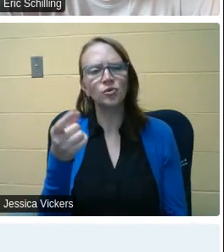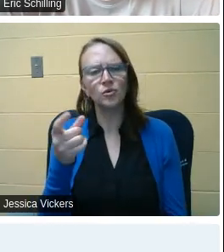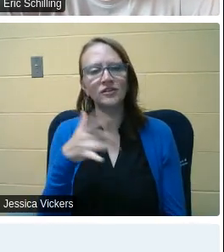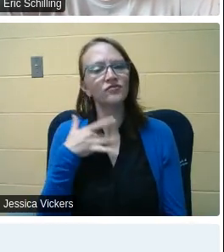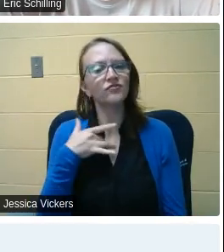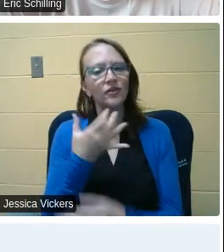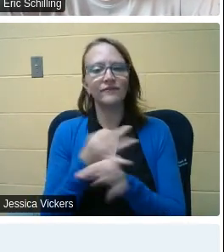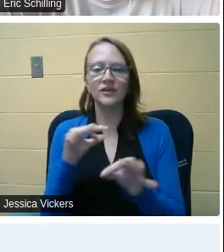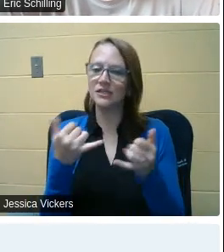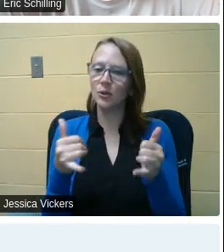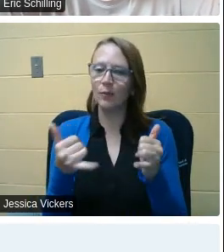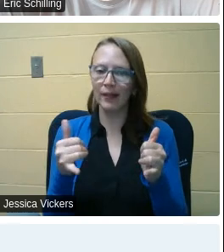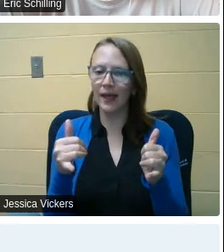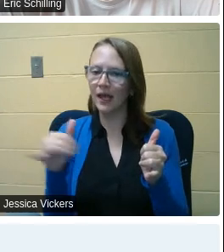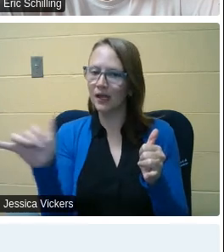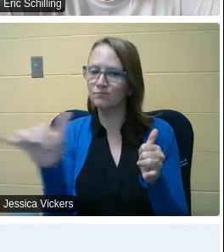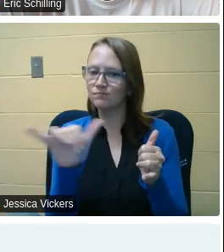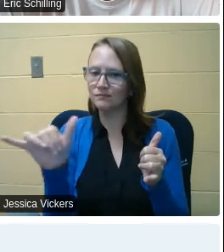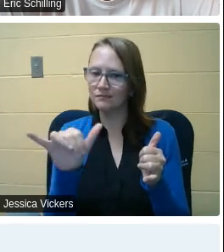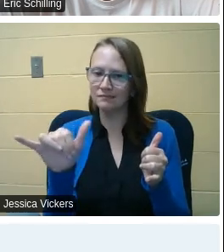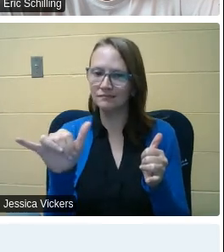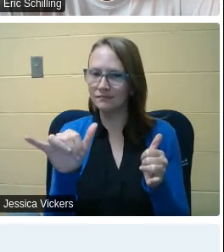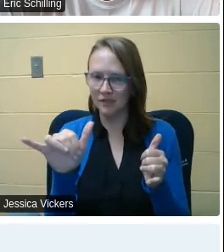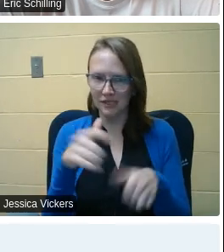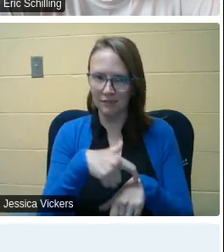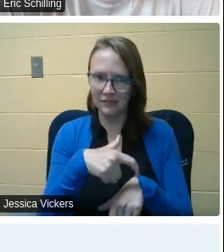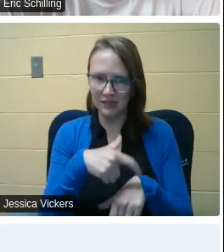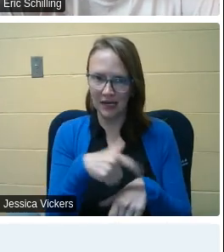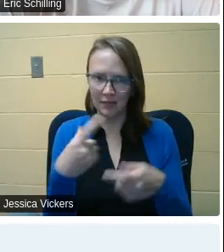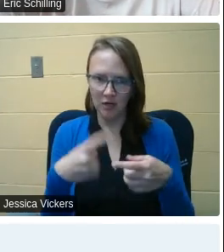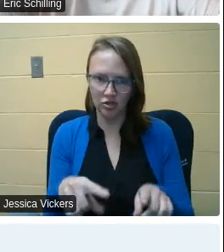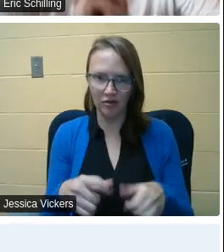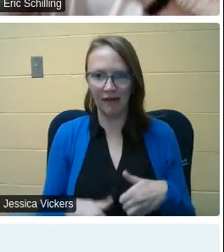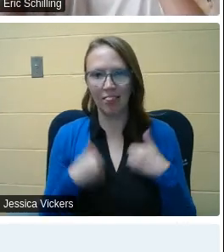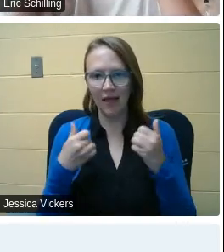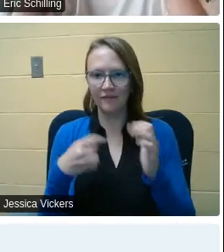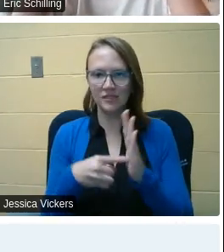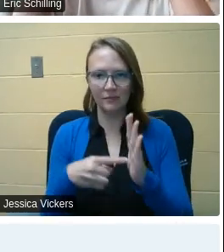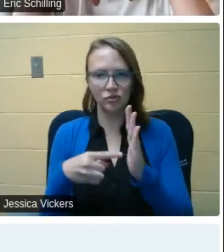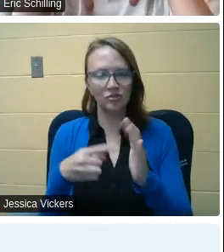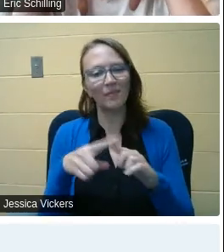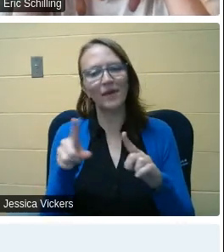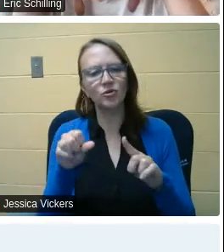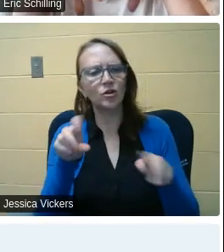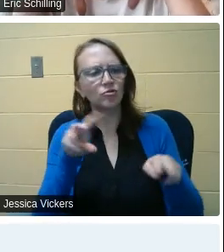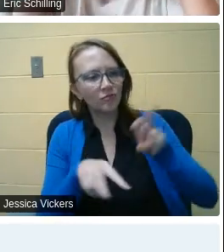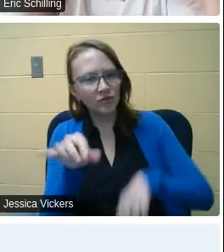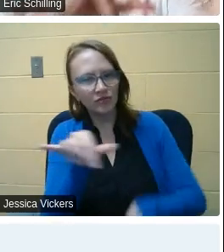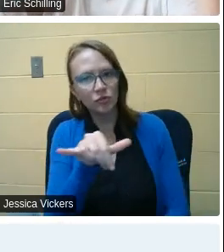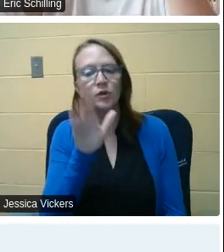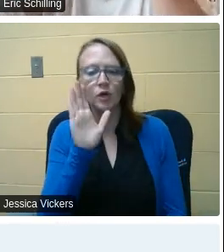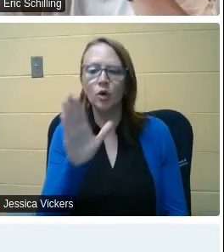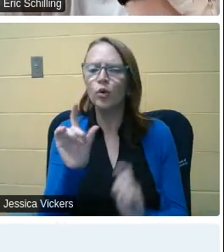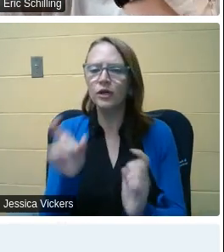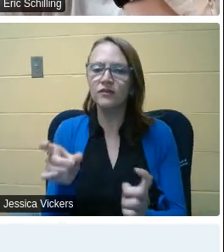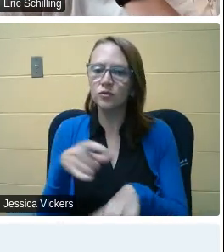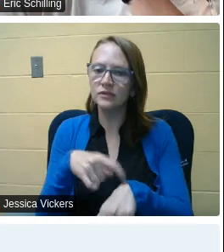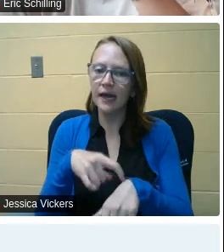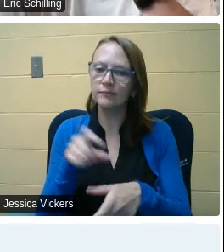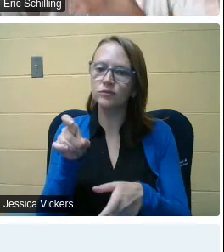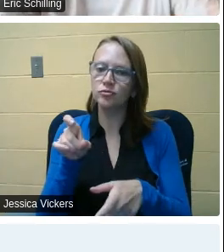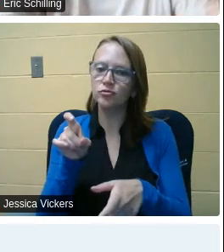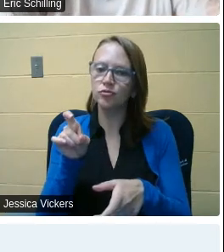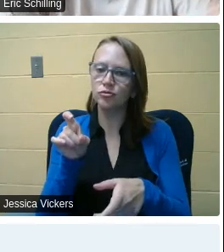along as I'm going through some of these live demos, but you also can just kind of observe what's happening on the screen. We'll have plenty of time for you to play along as we go